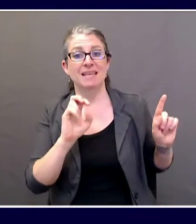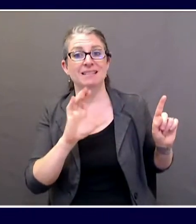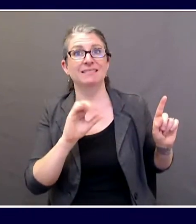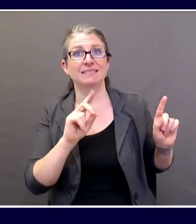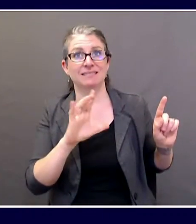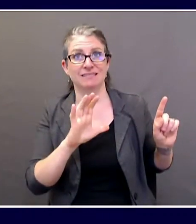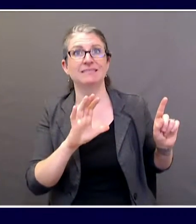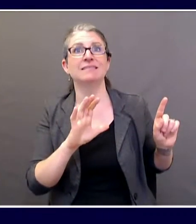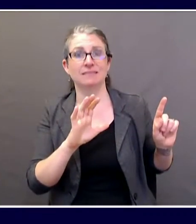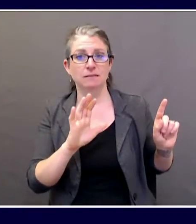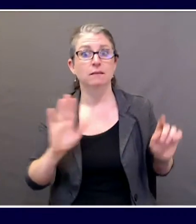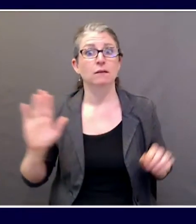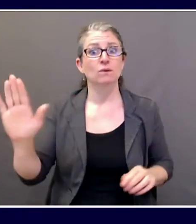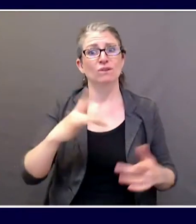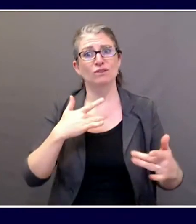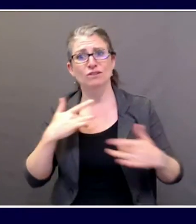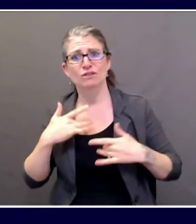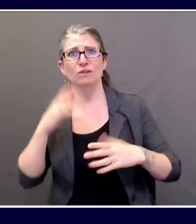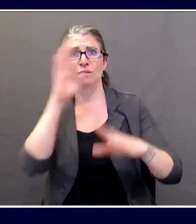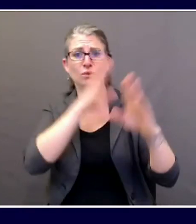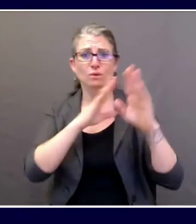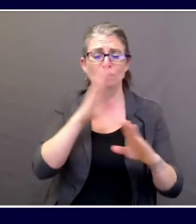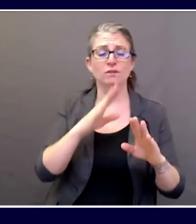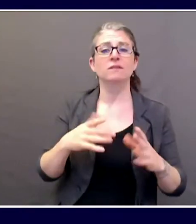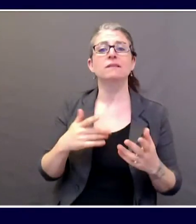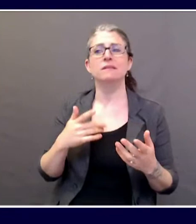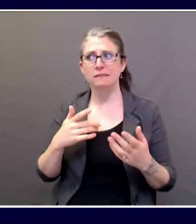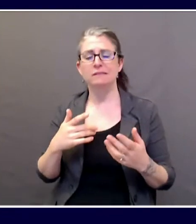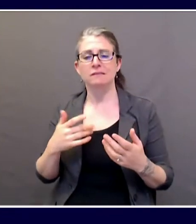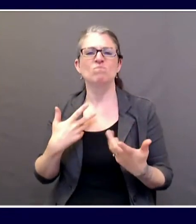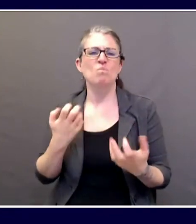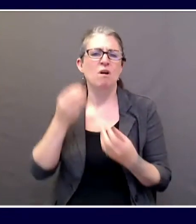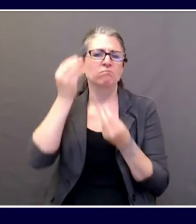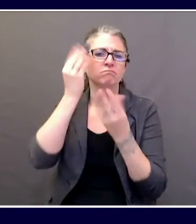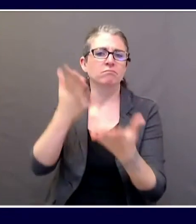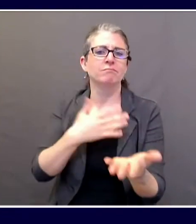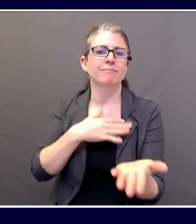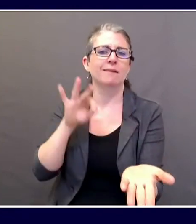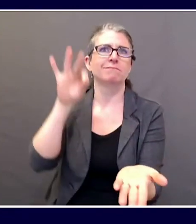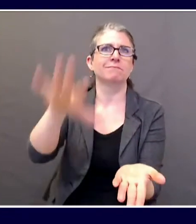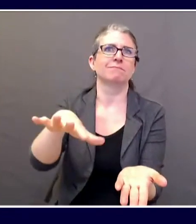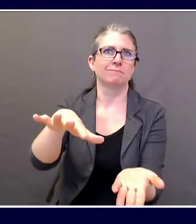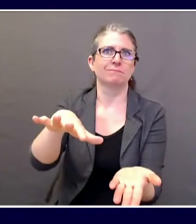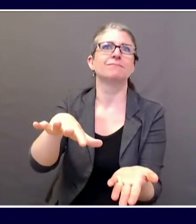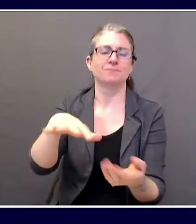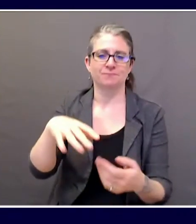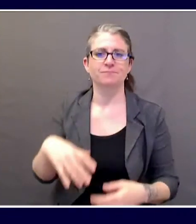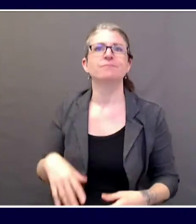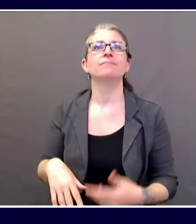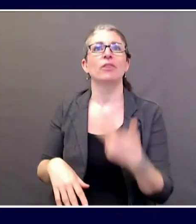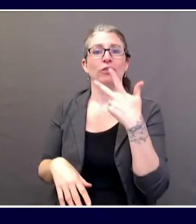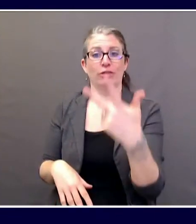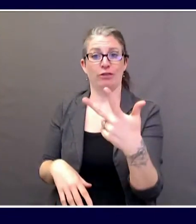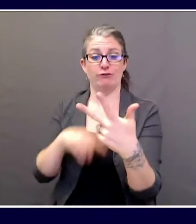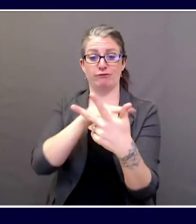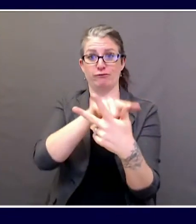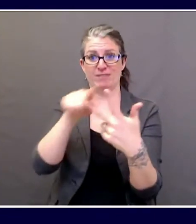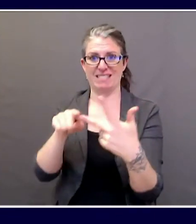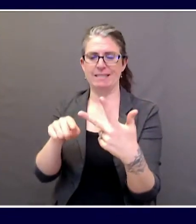COVID-19 vaccine. So I'd like to take a moment today to answer 3 of the questions that we've seen come up or come to